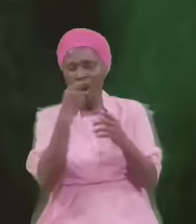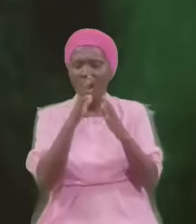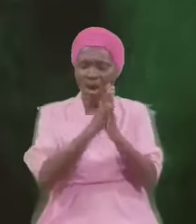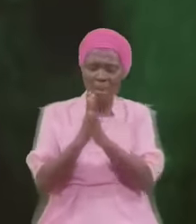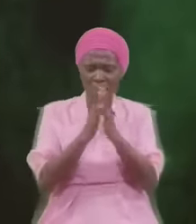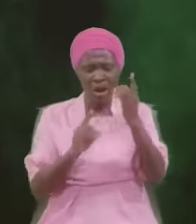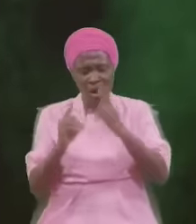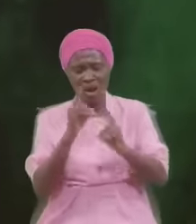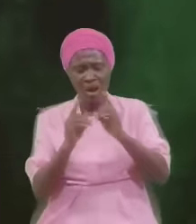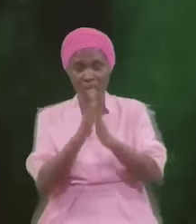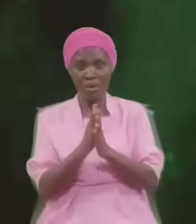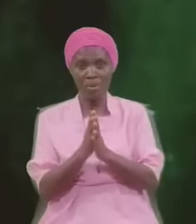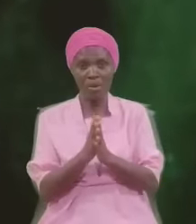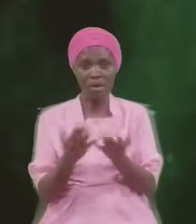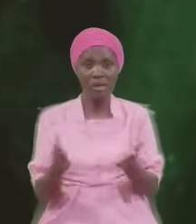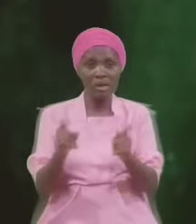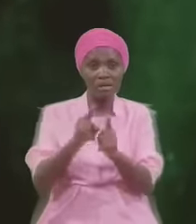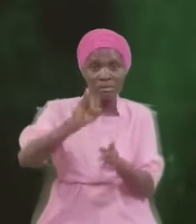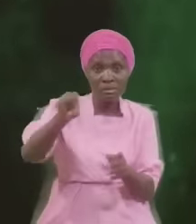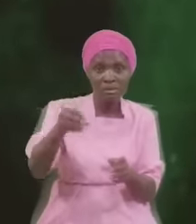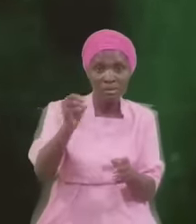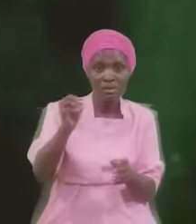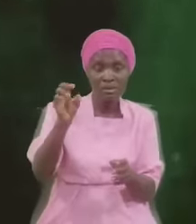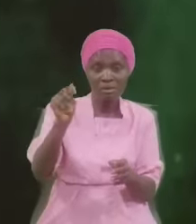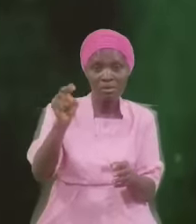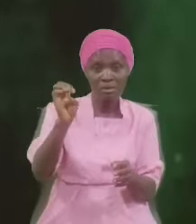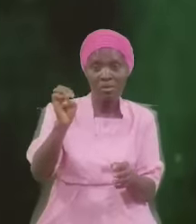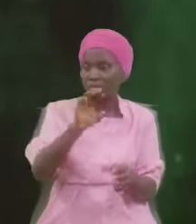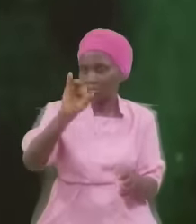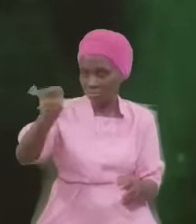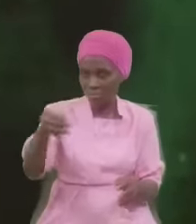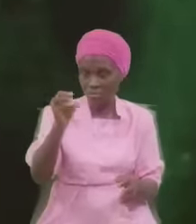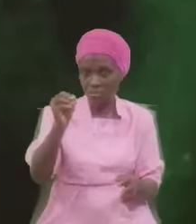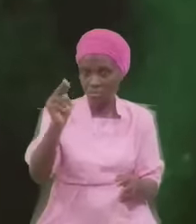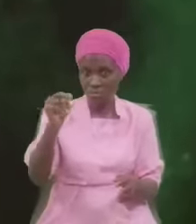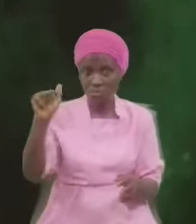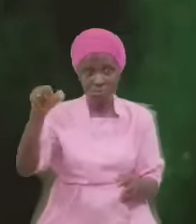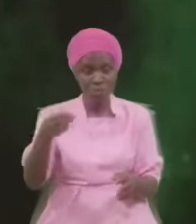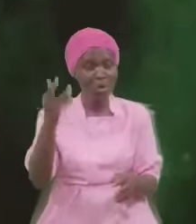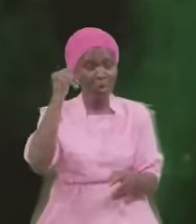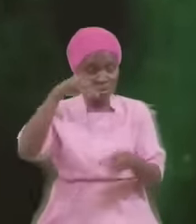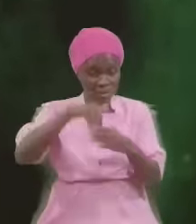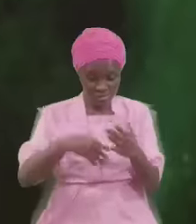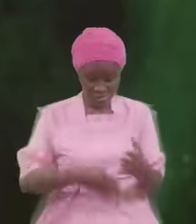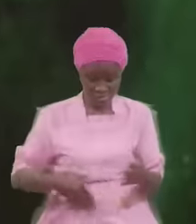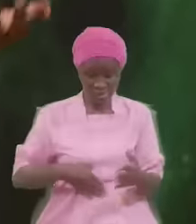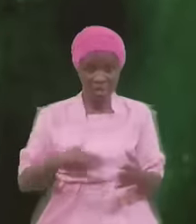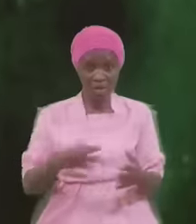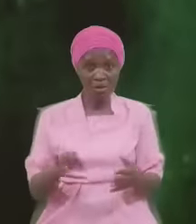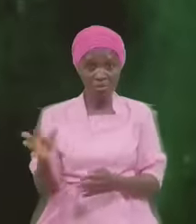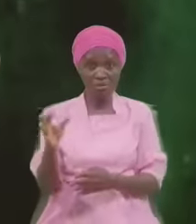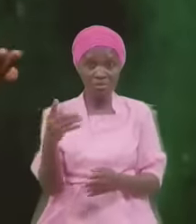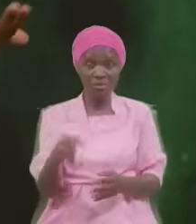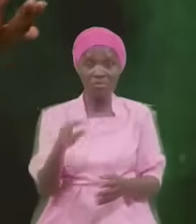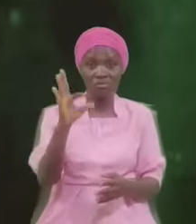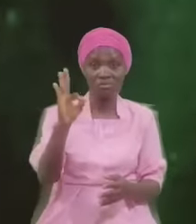the whale, in the belly of the whale. And in that condition, he wasn't standing or kneeling. He was just there. He didn't even